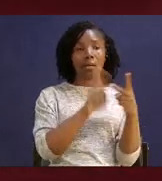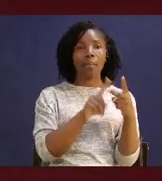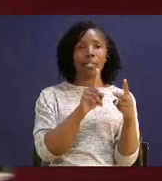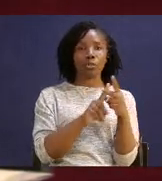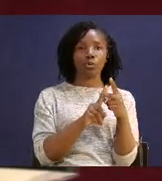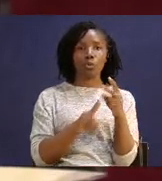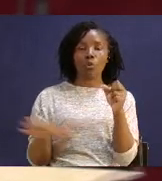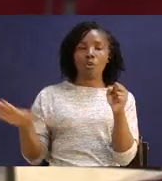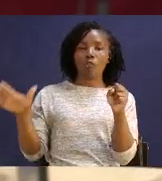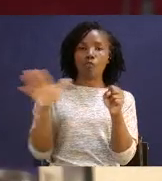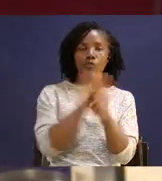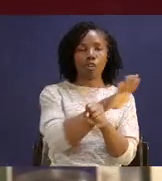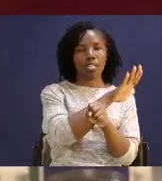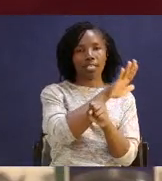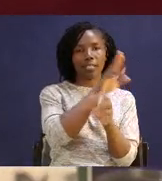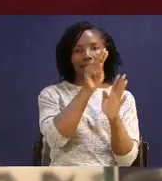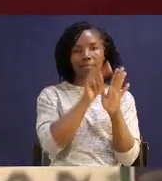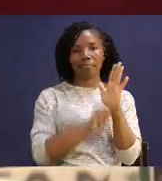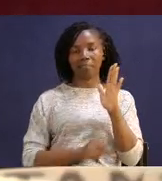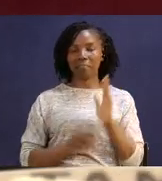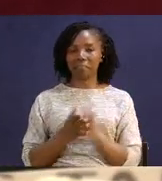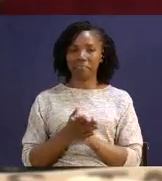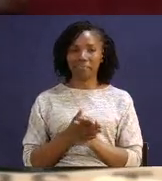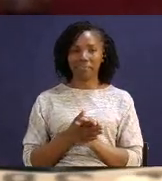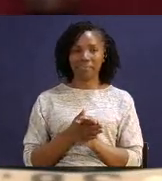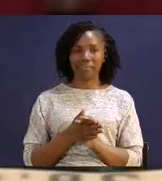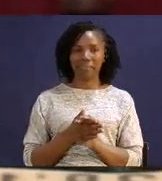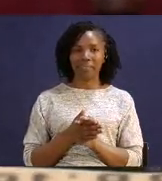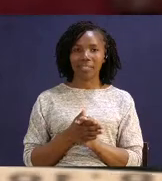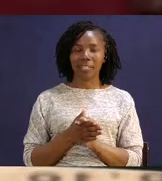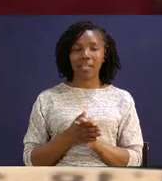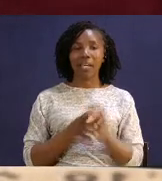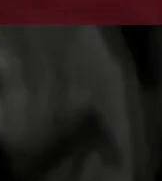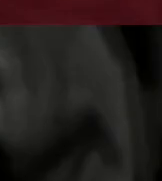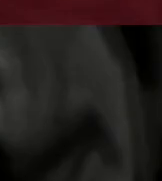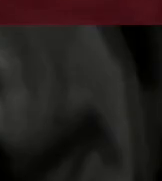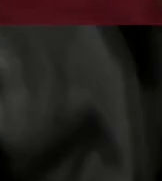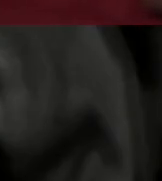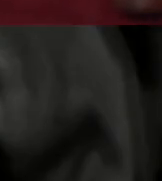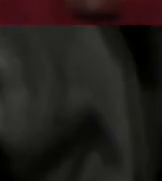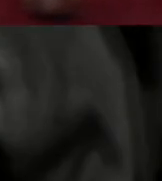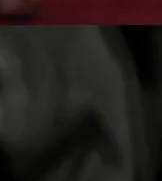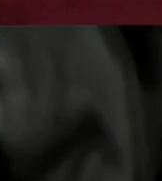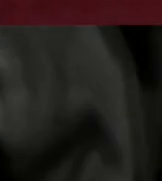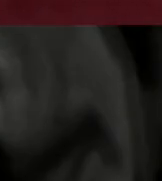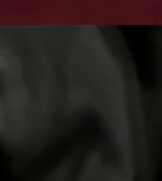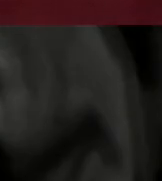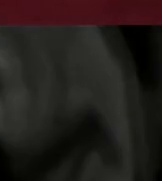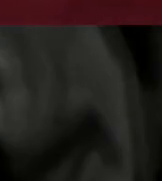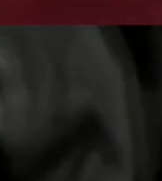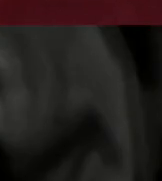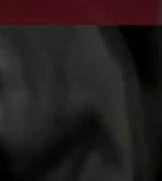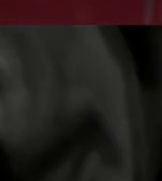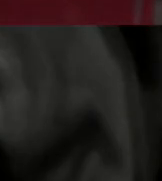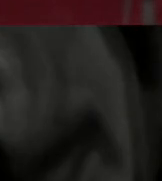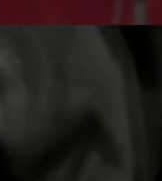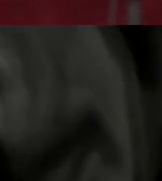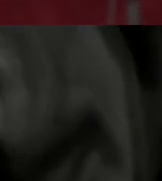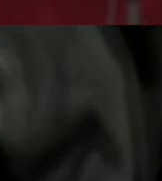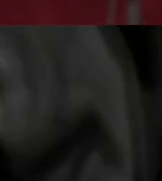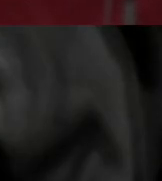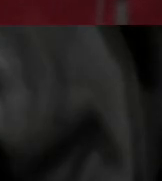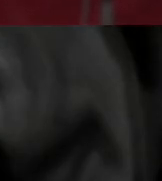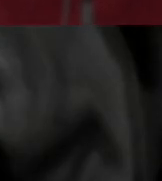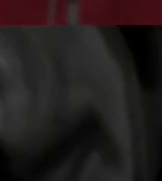fullness. Tell your neighbor, fullness. And the third word is overflow. Tell your neighbor,